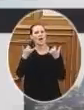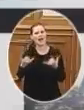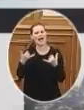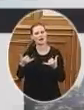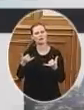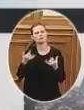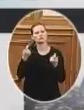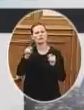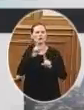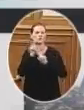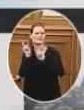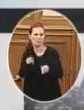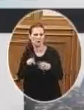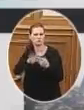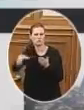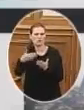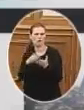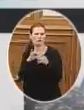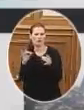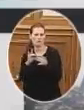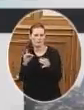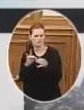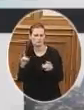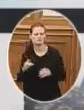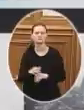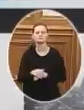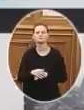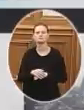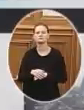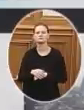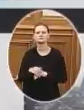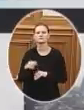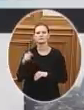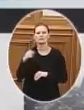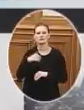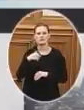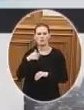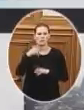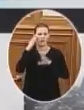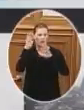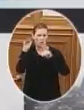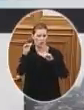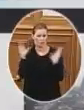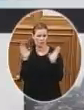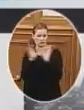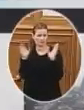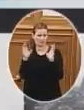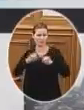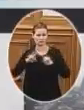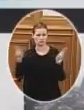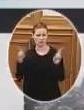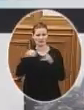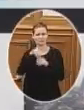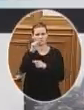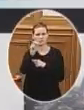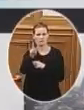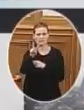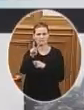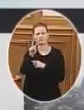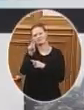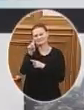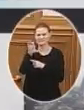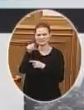in entirety. We expect that the process will be in conclusion for certification readiness in November, December of this